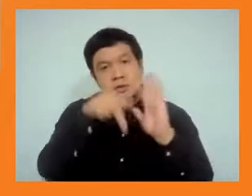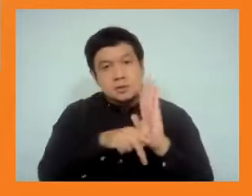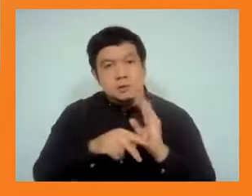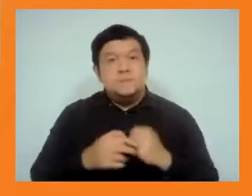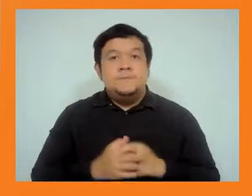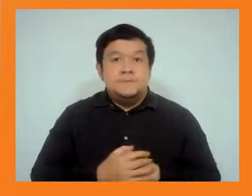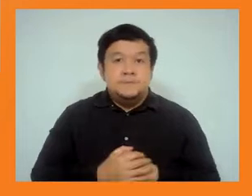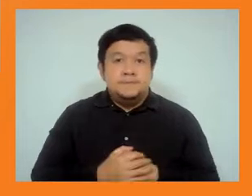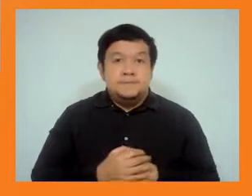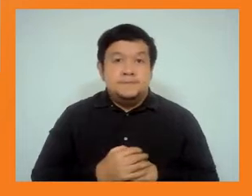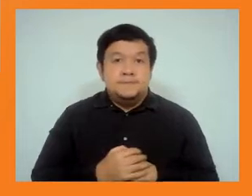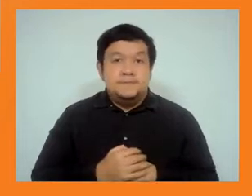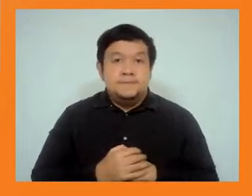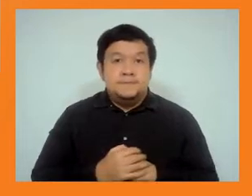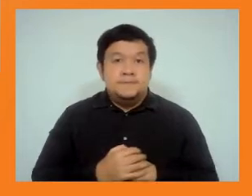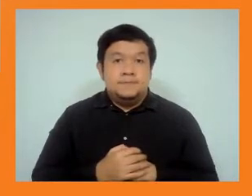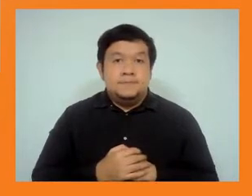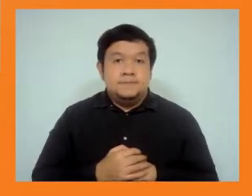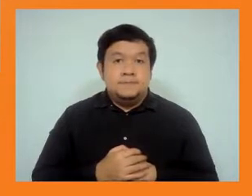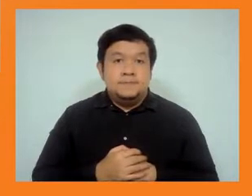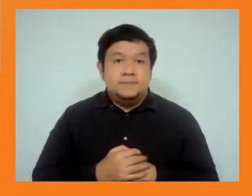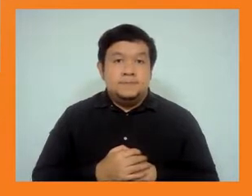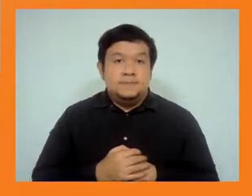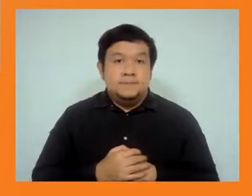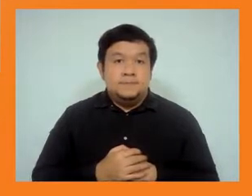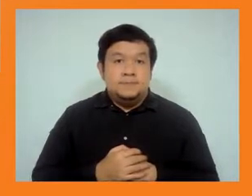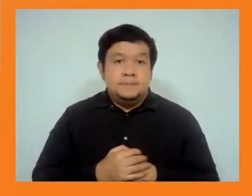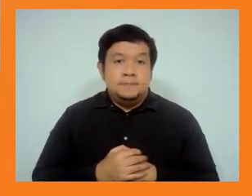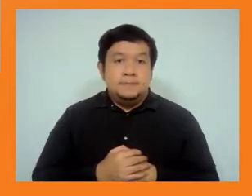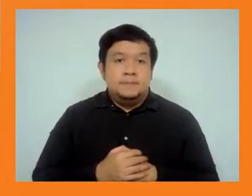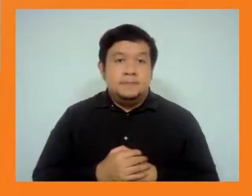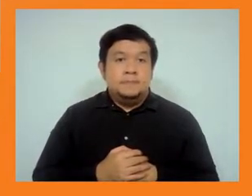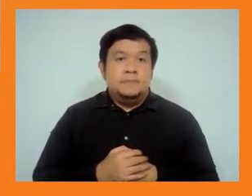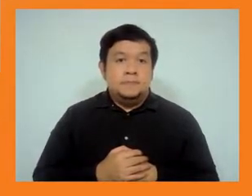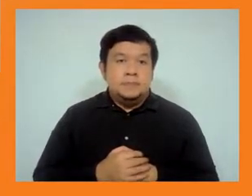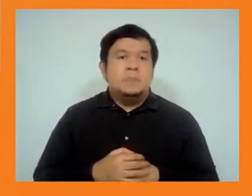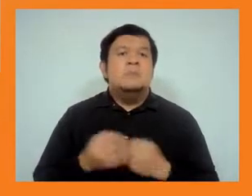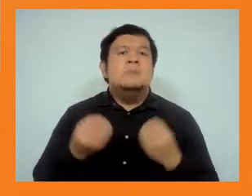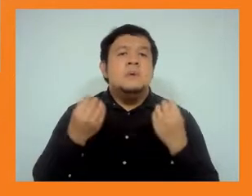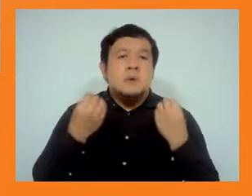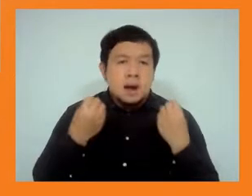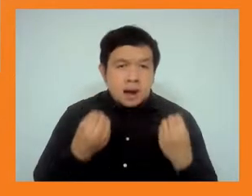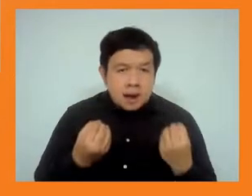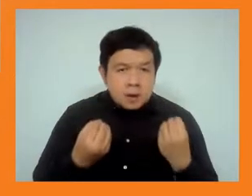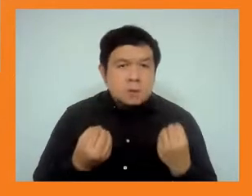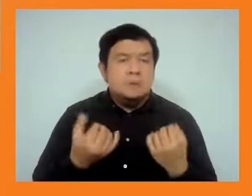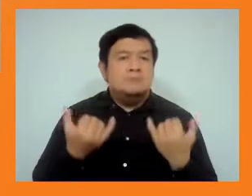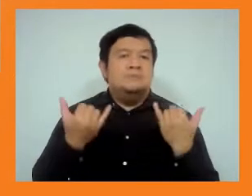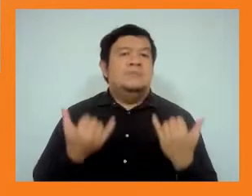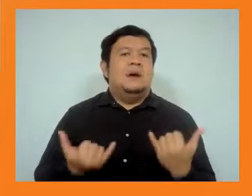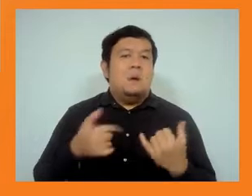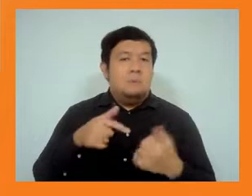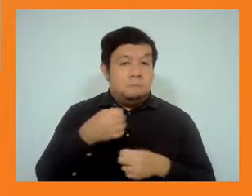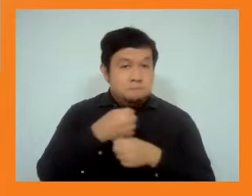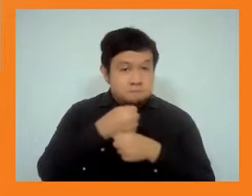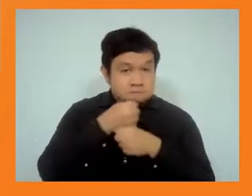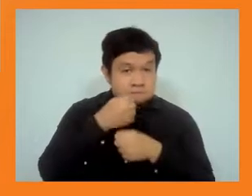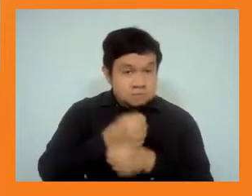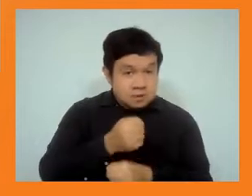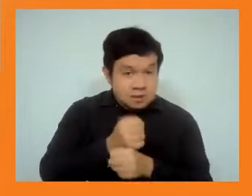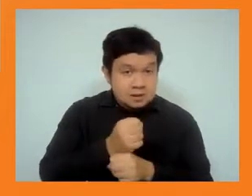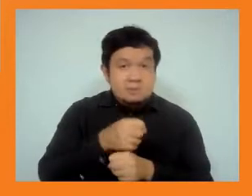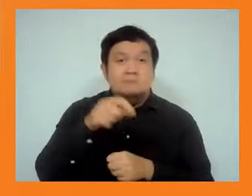When it comes to the more priority areas like the food crisis, energy situation, energy crisis, and